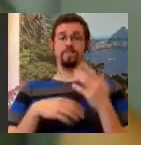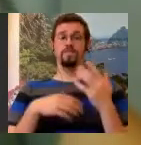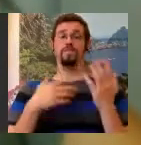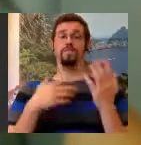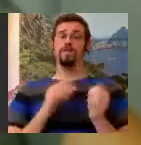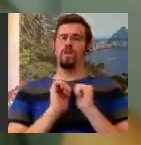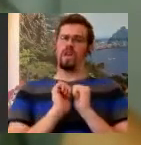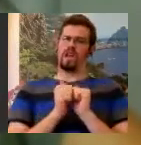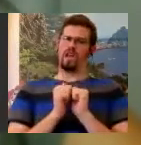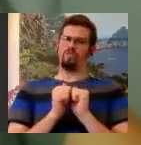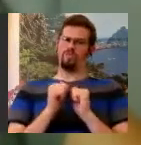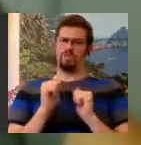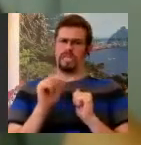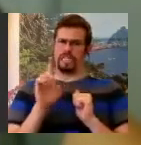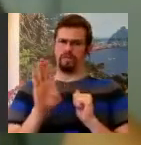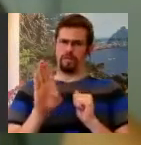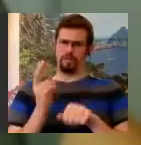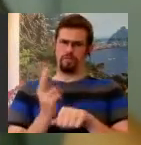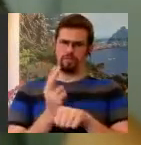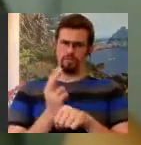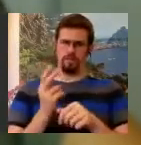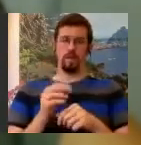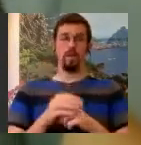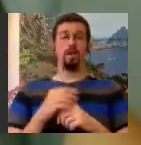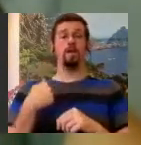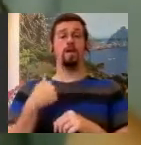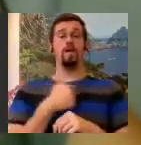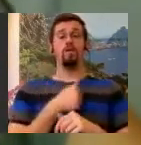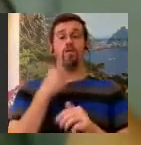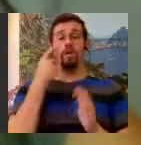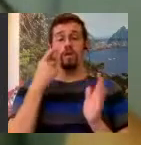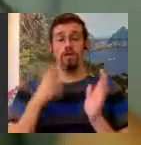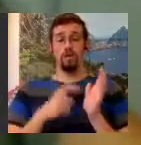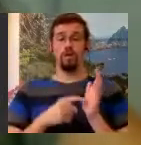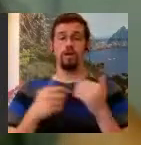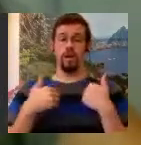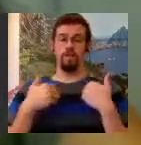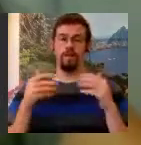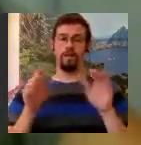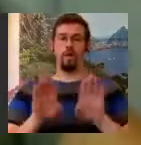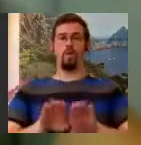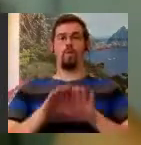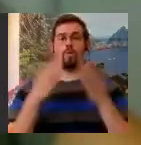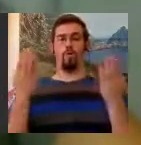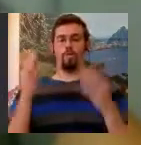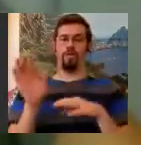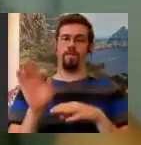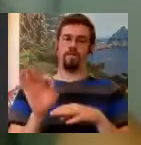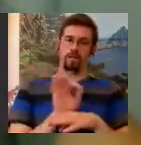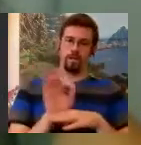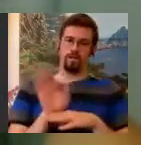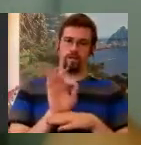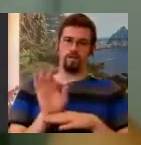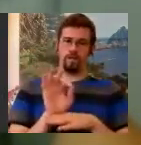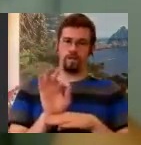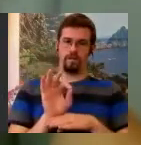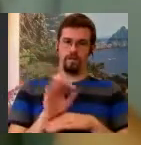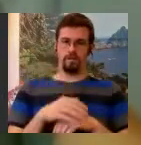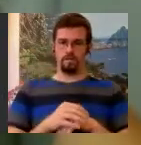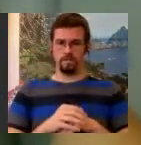will see that we have a very innovative function, which is like T9 for